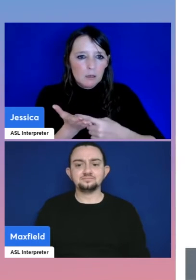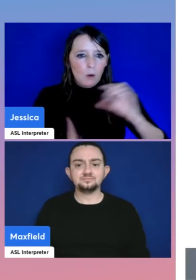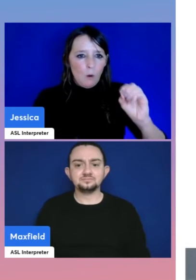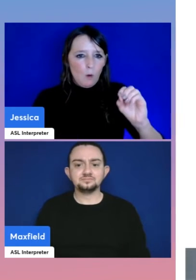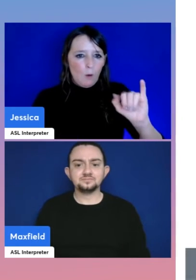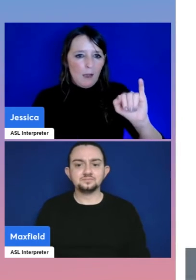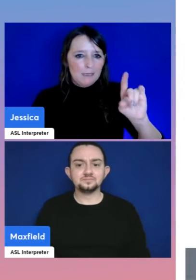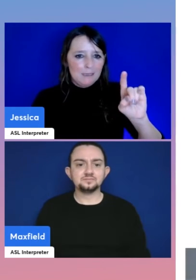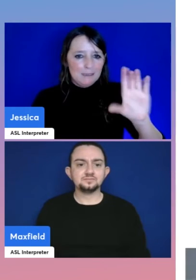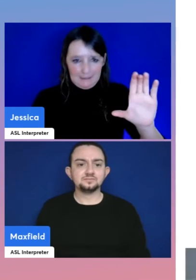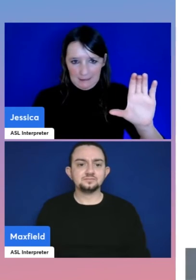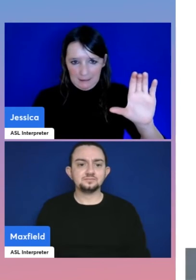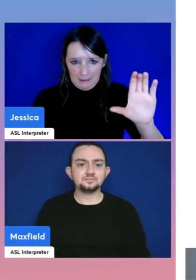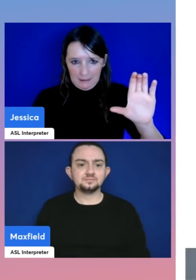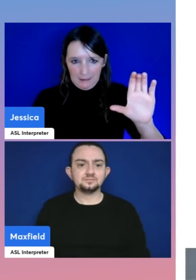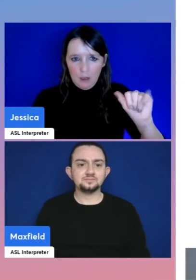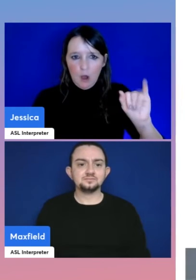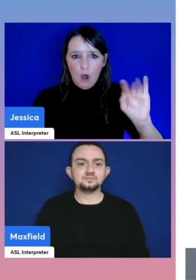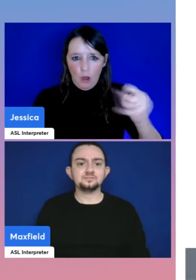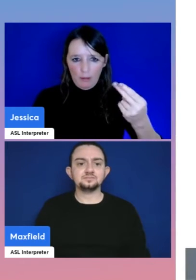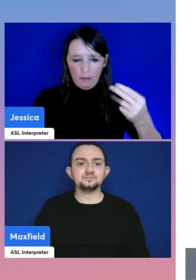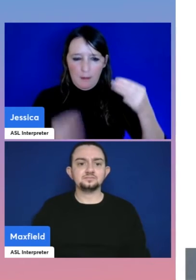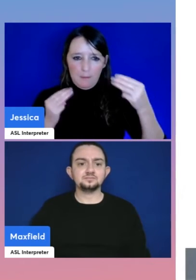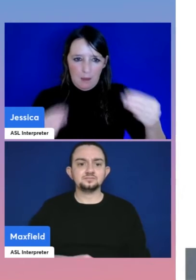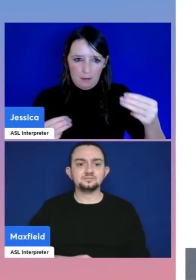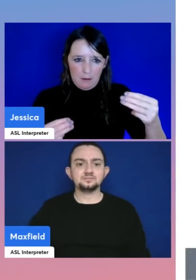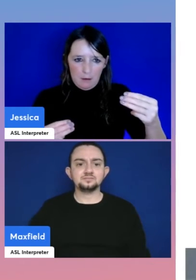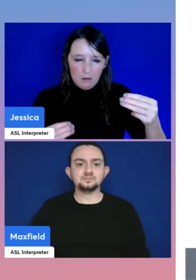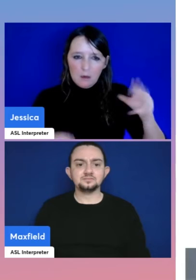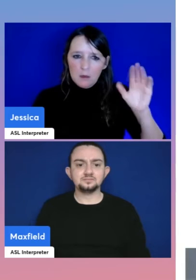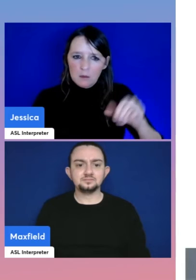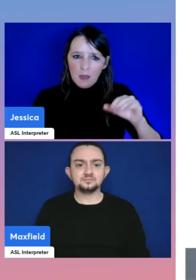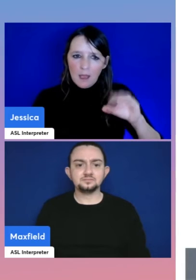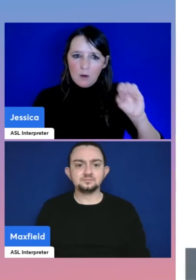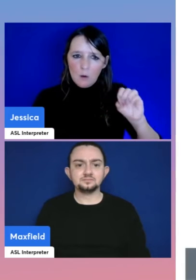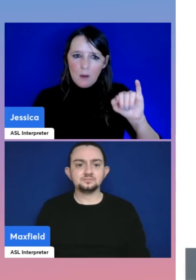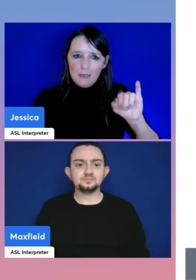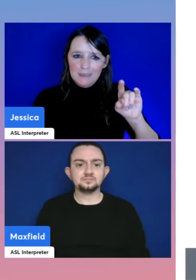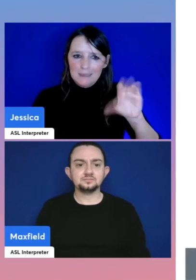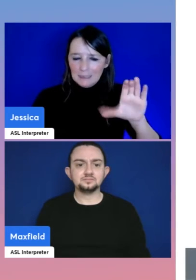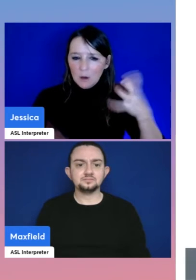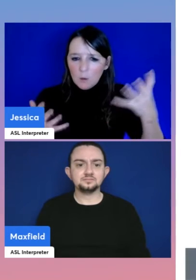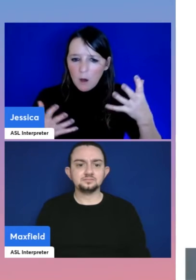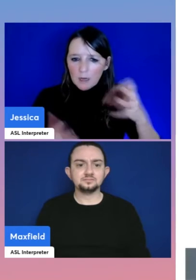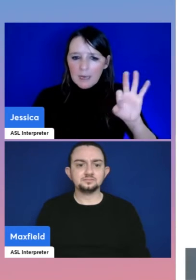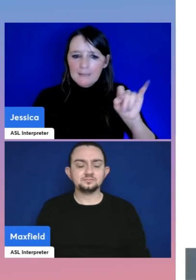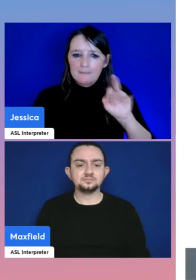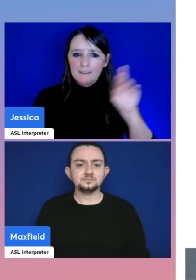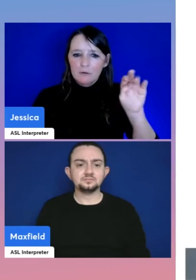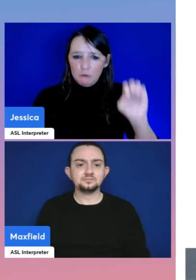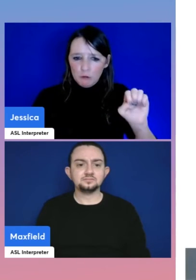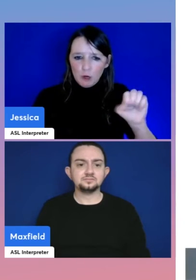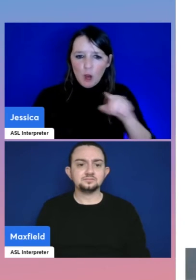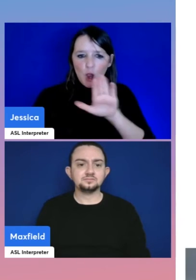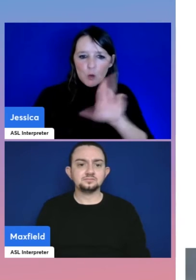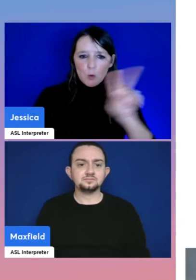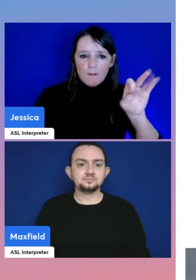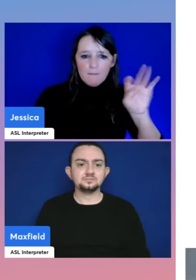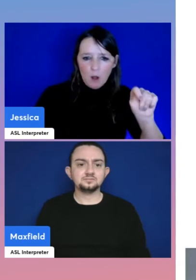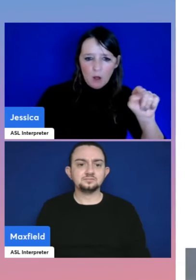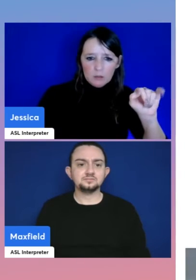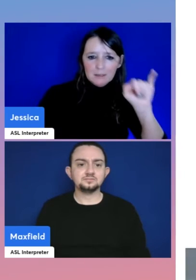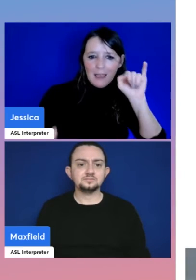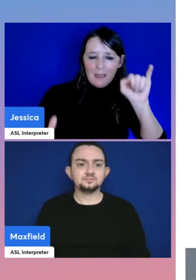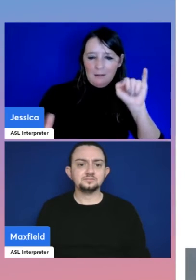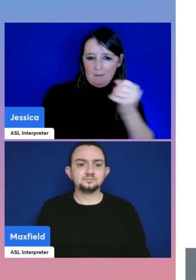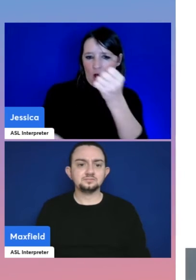method. The OIDC authentication method is a feature that allows Vault to authenticate users based on their identity